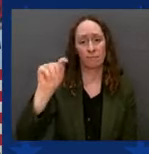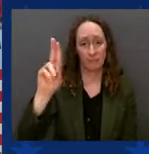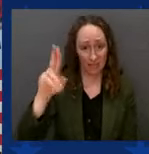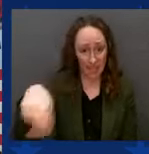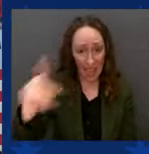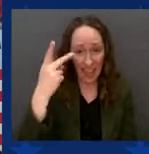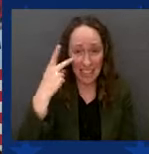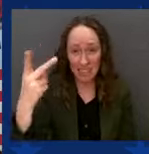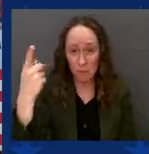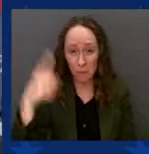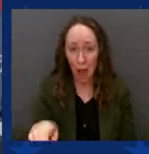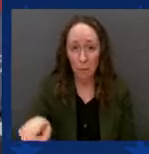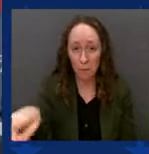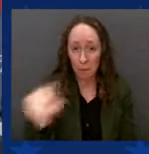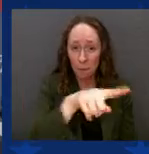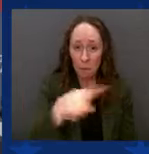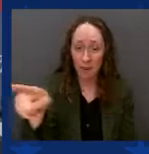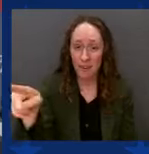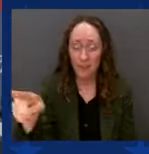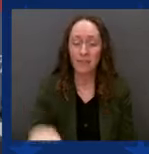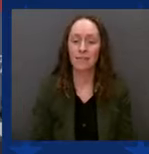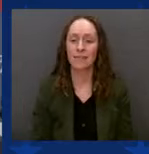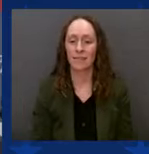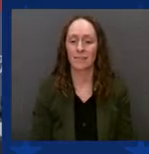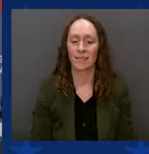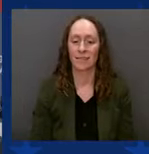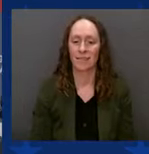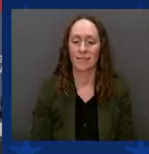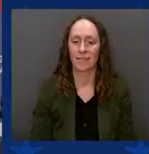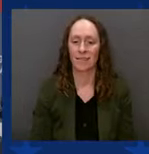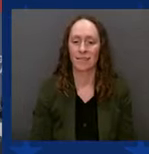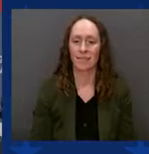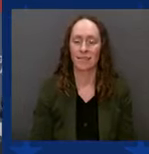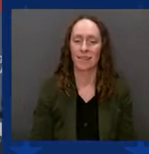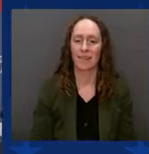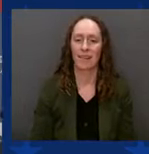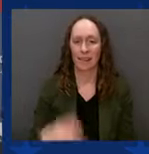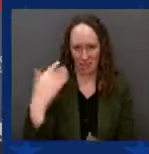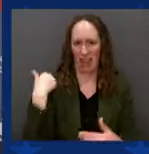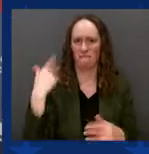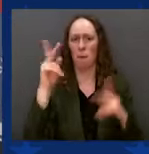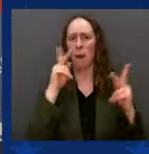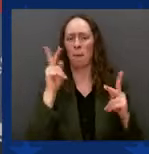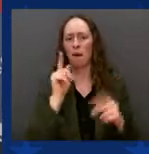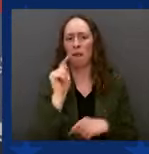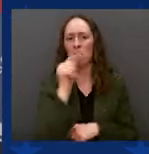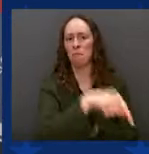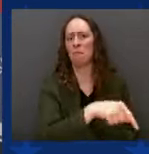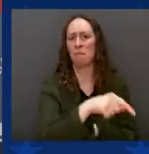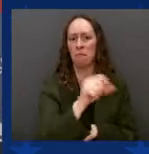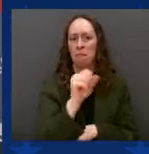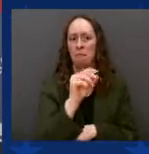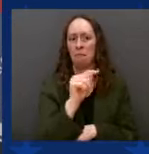stand up, they're going, liar, liar, Biden's a liar. That gentle lady from the state of Georgia,